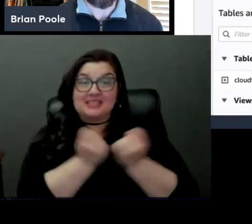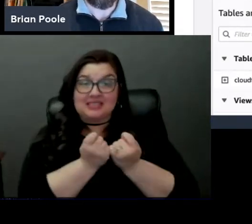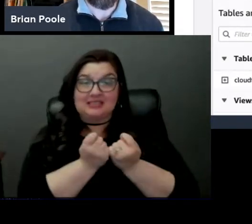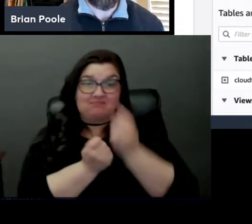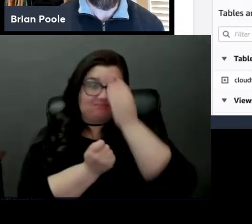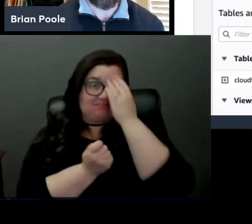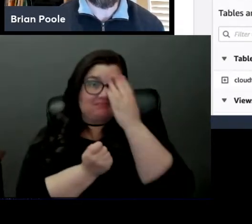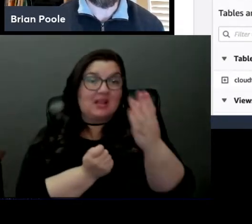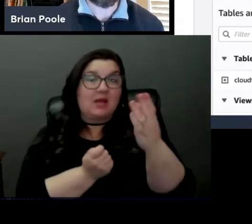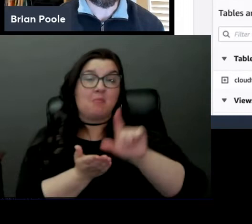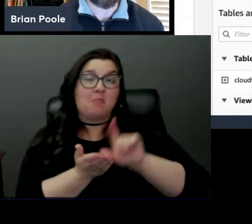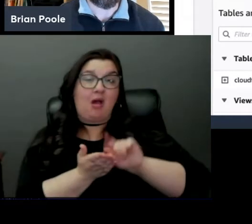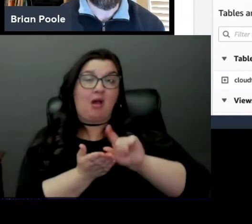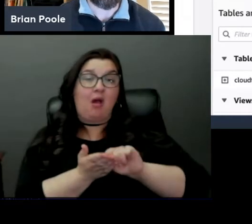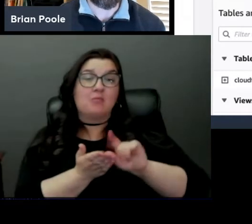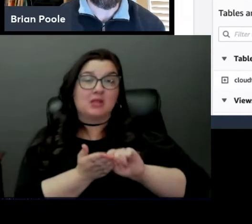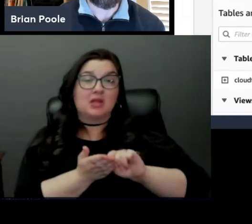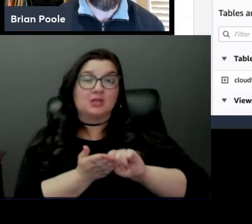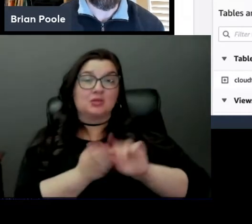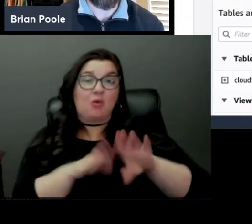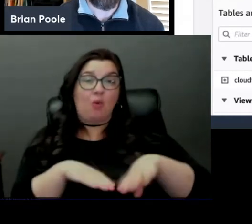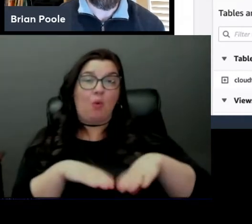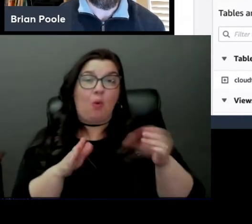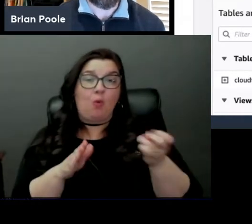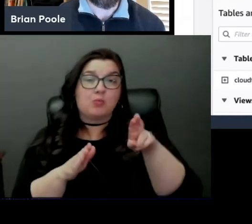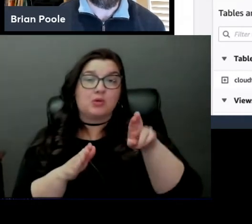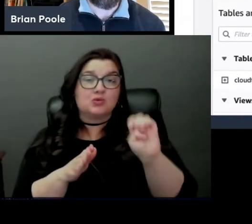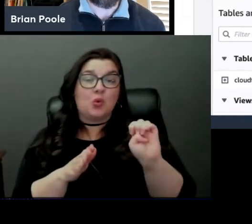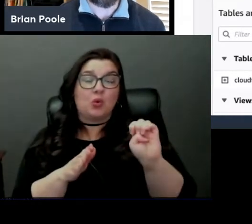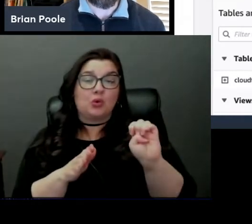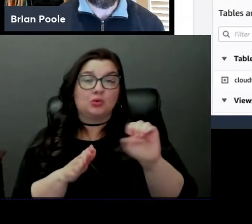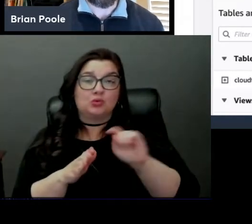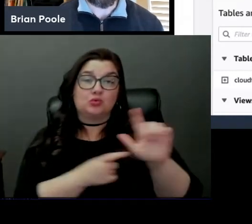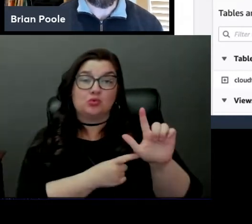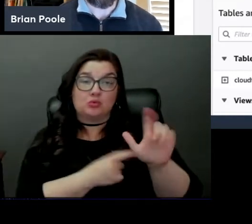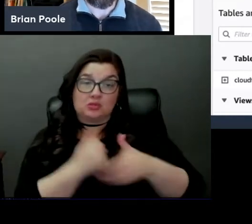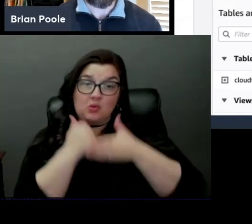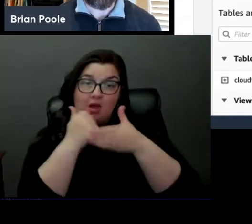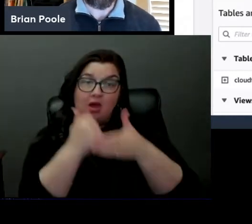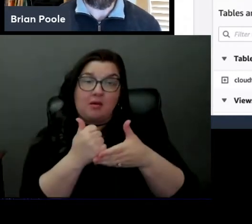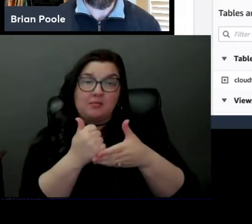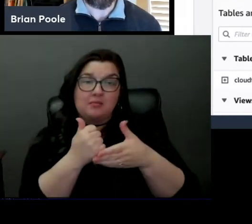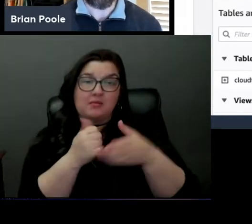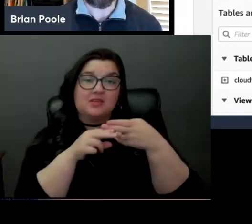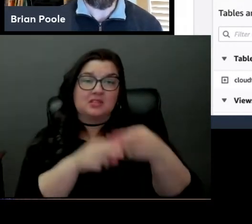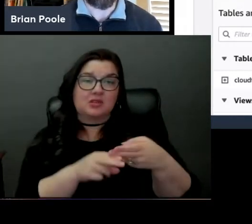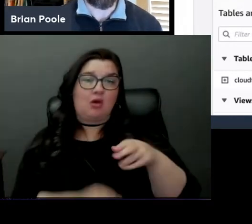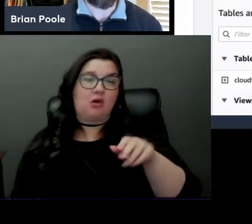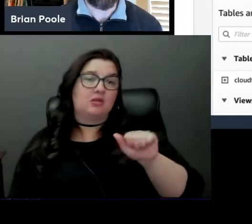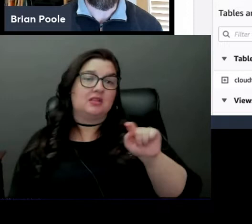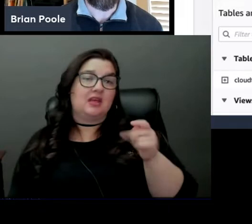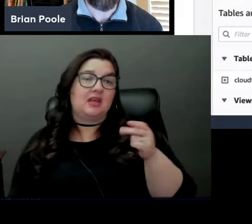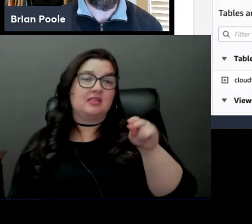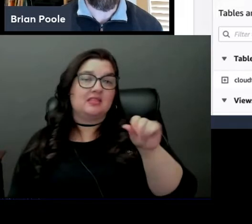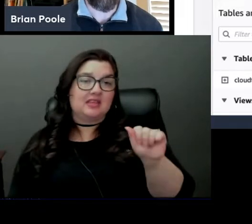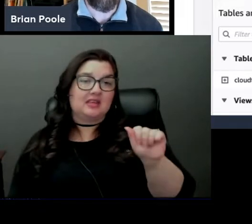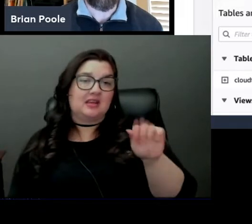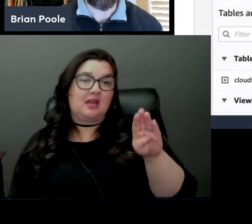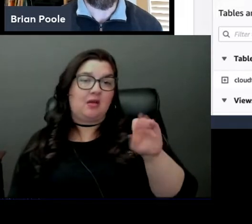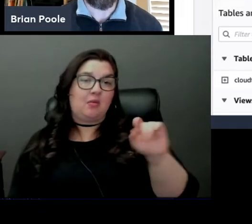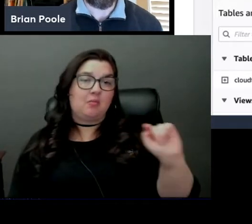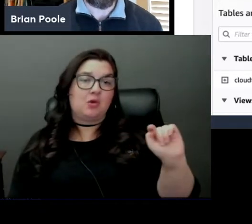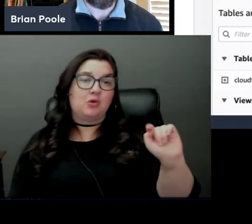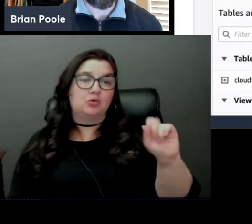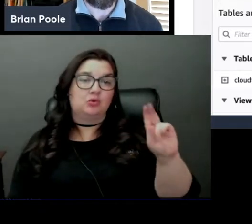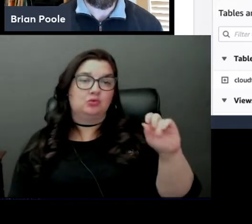source tool to assist with this problem. That tool is called Athena Bootstrap. It's available via GitHub.